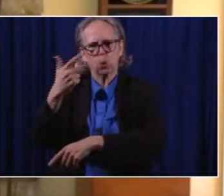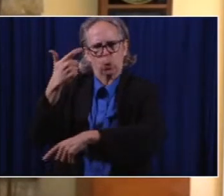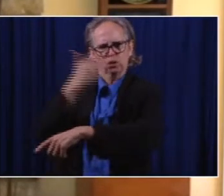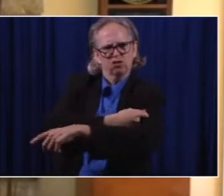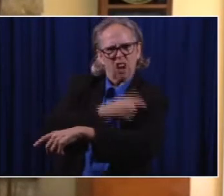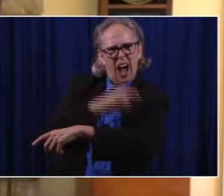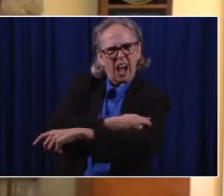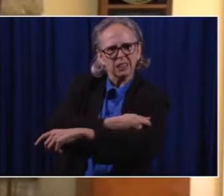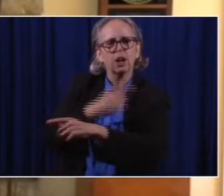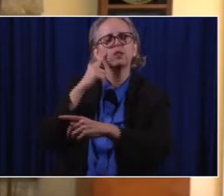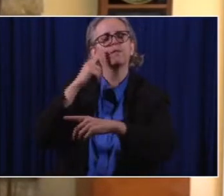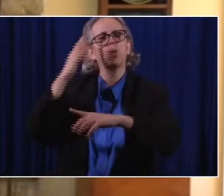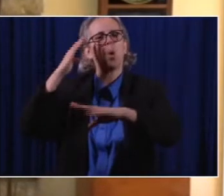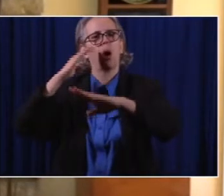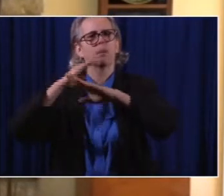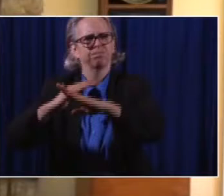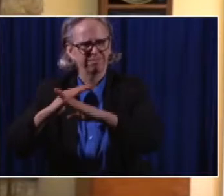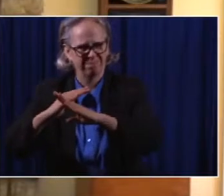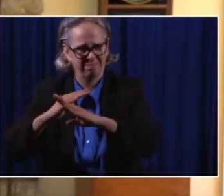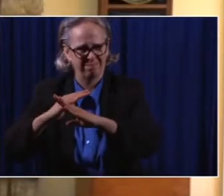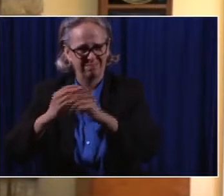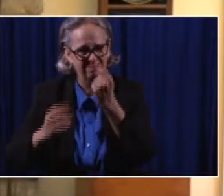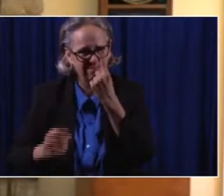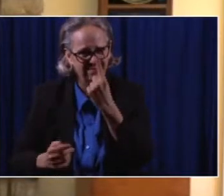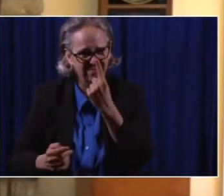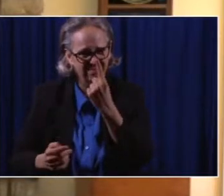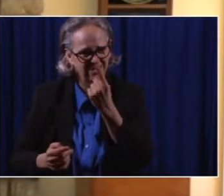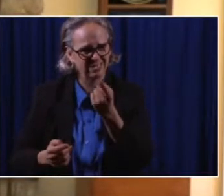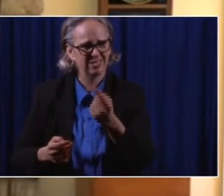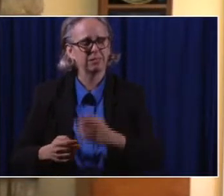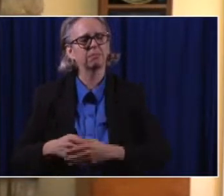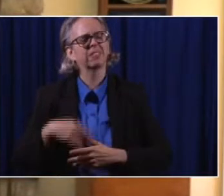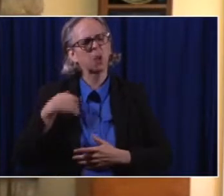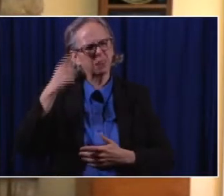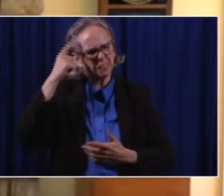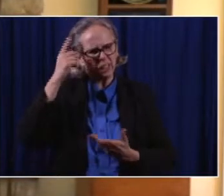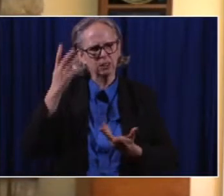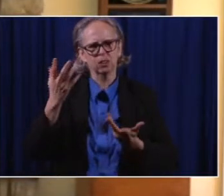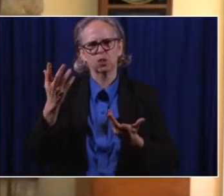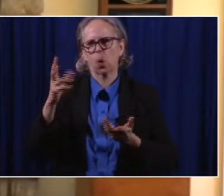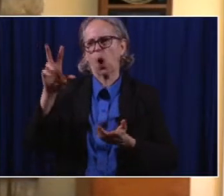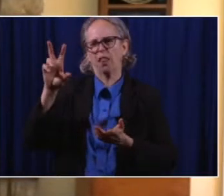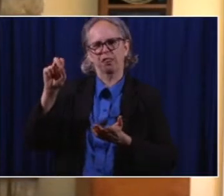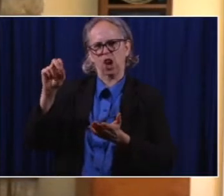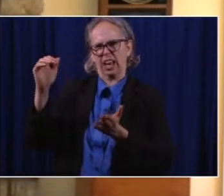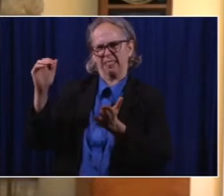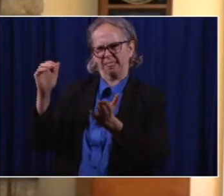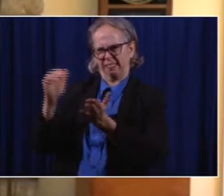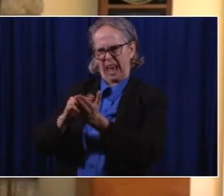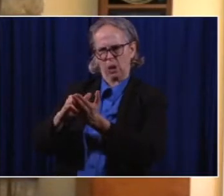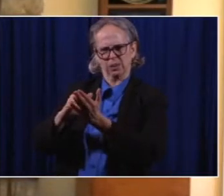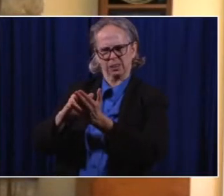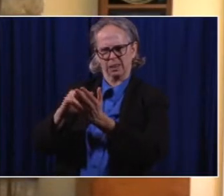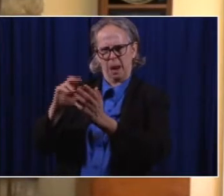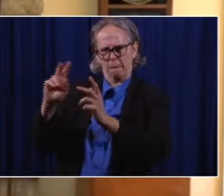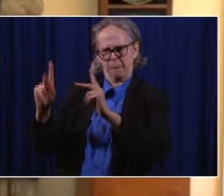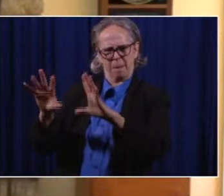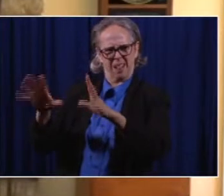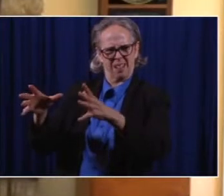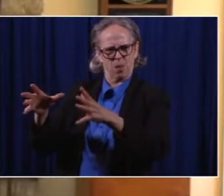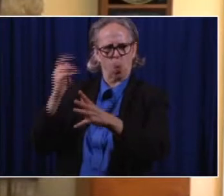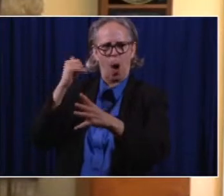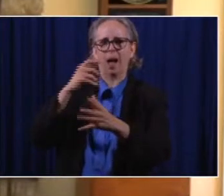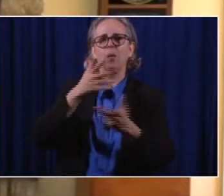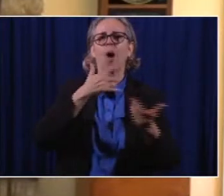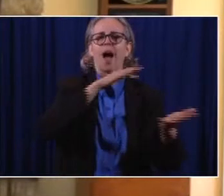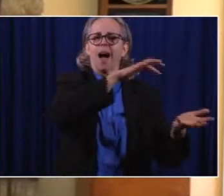I'm just relaying to you what the federal government is relaying to us. But we hope that this comes very quickly